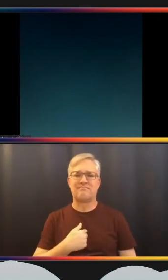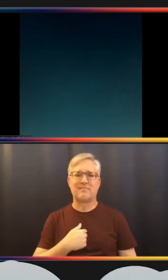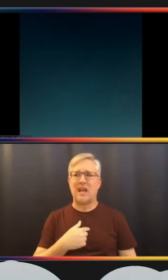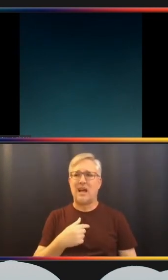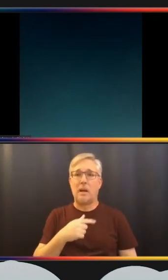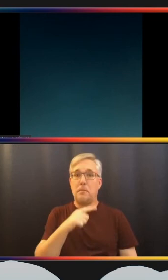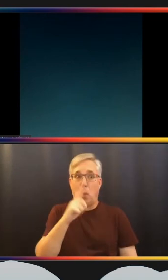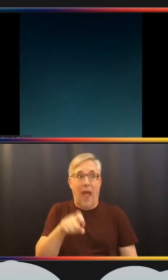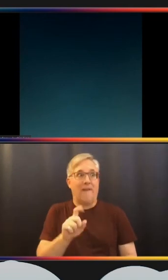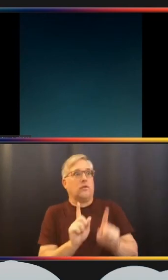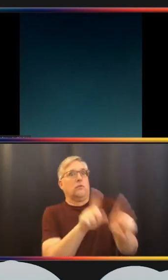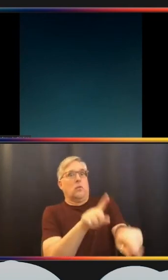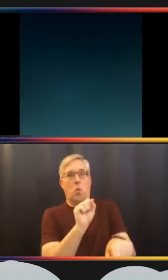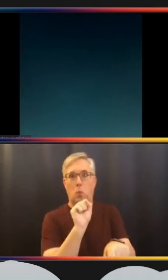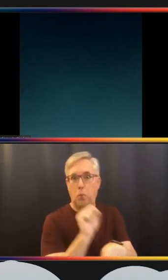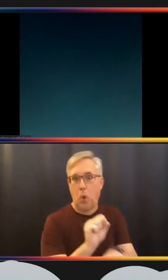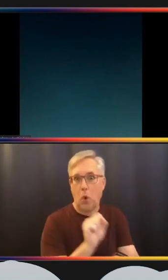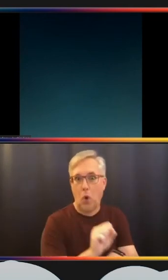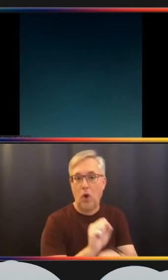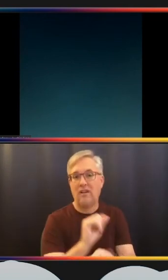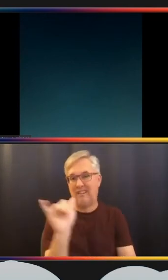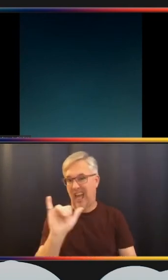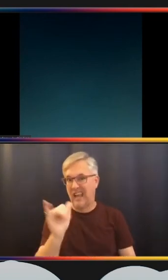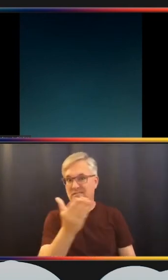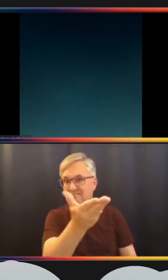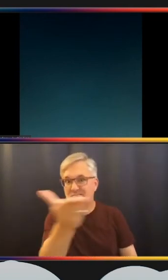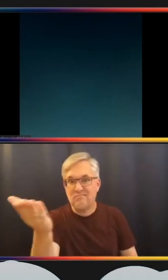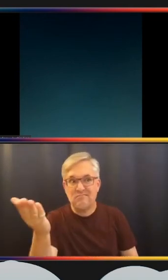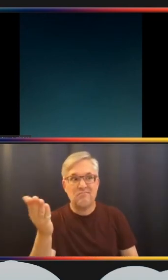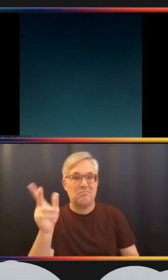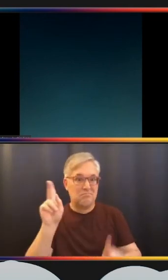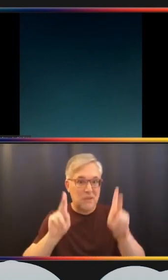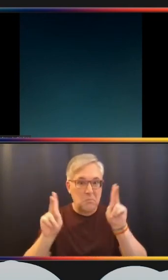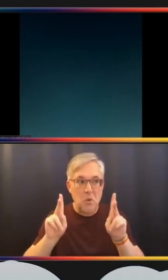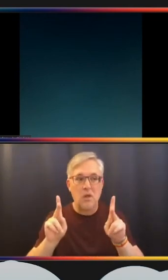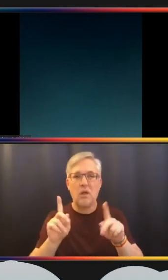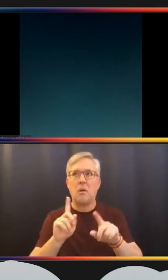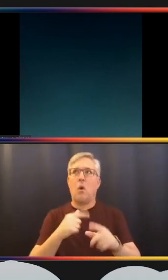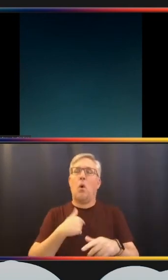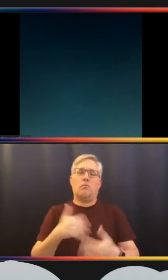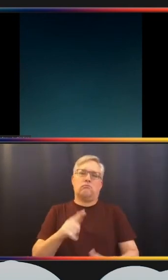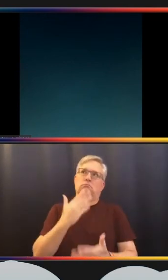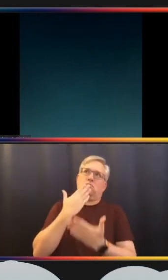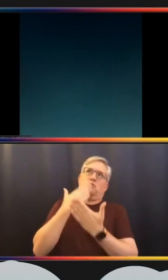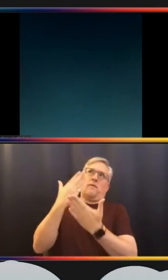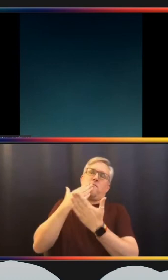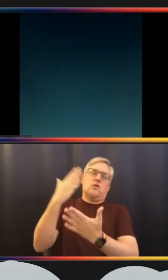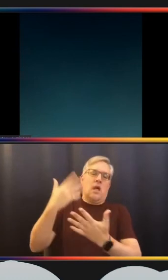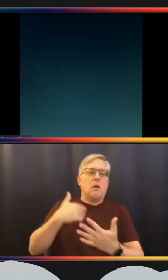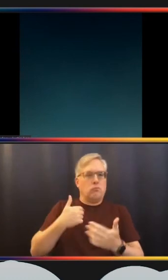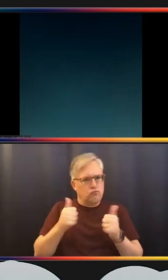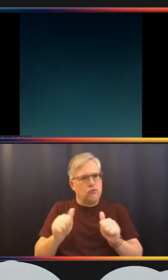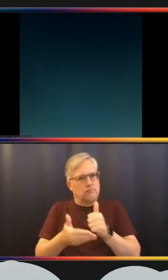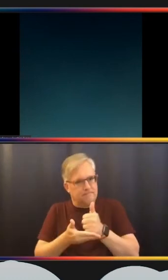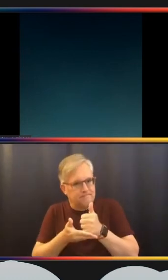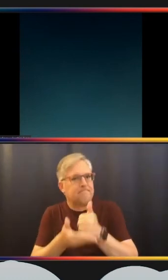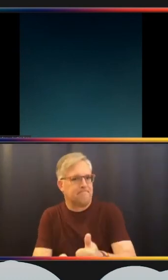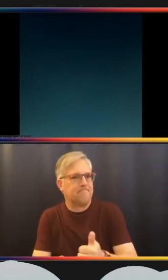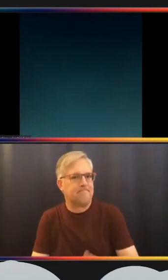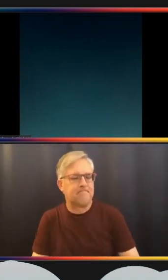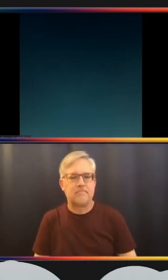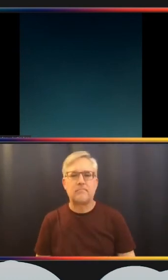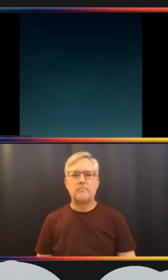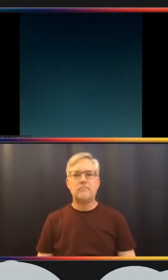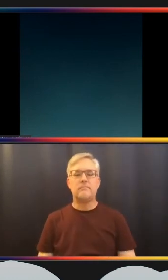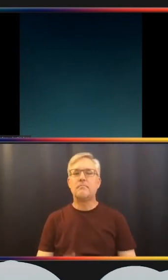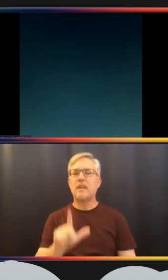to be out there, and just really sitting in that gratefulness and doing everything I can to help. And you said earlier that you liked